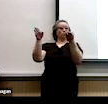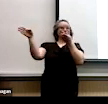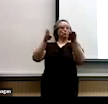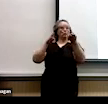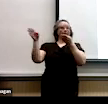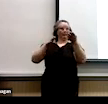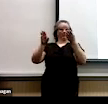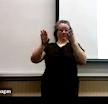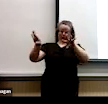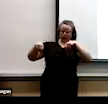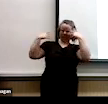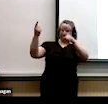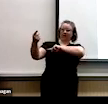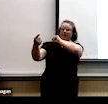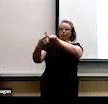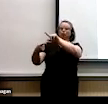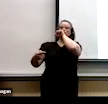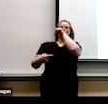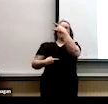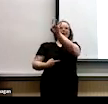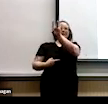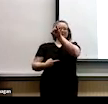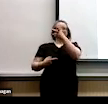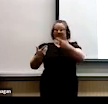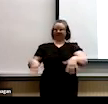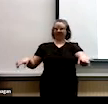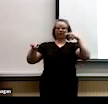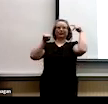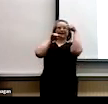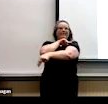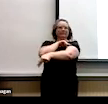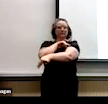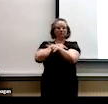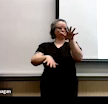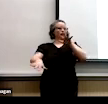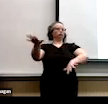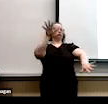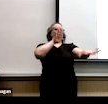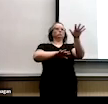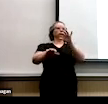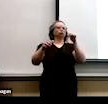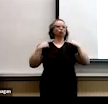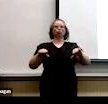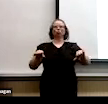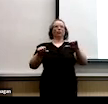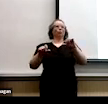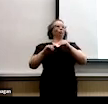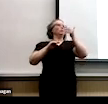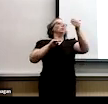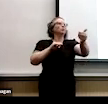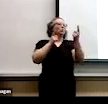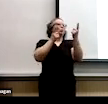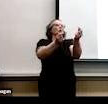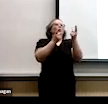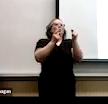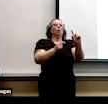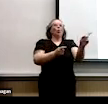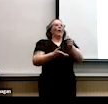portfolio. And so that's a whole other transition that they're experiencing while they're transitioning their medical services as well.